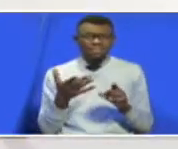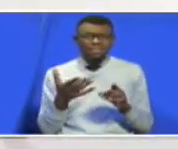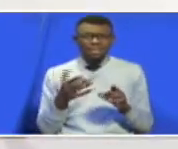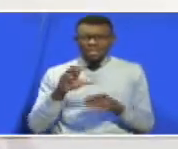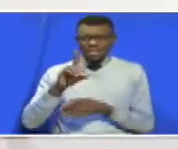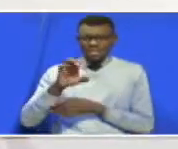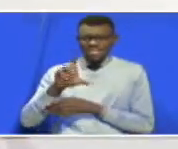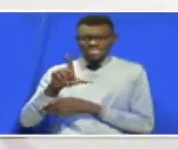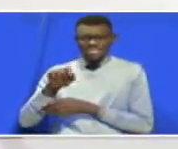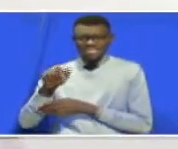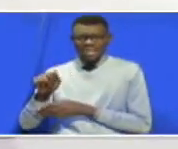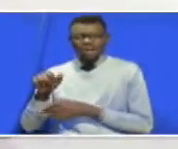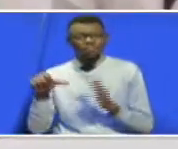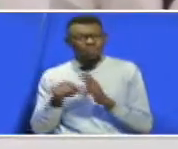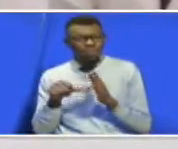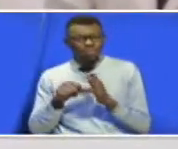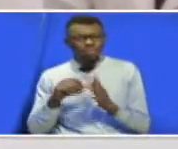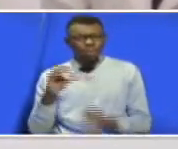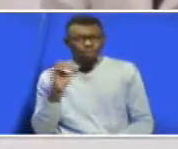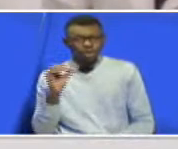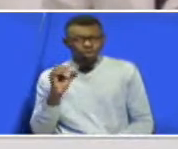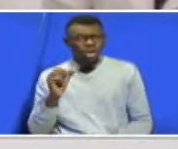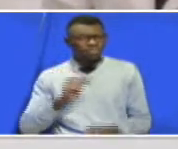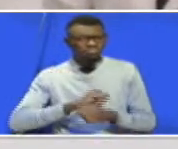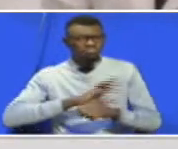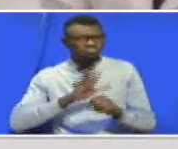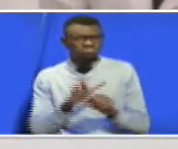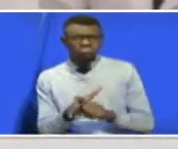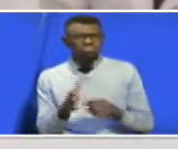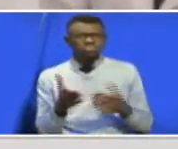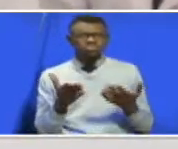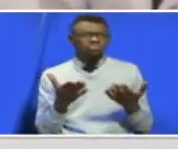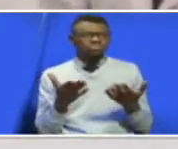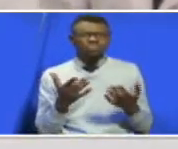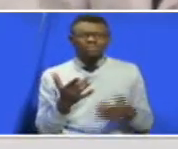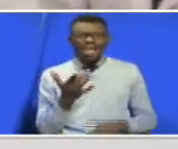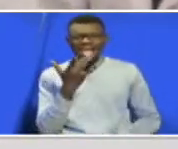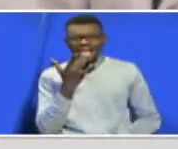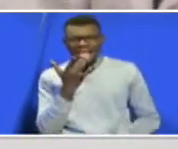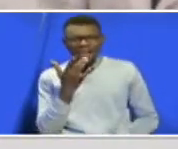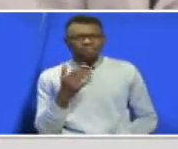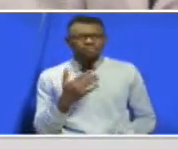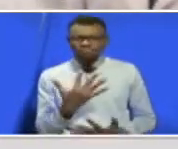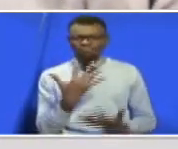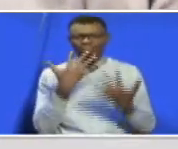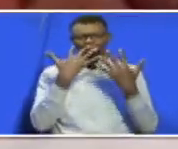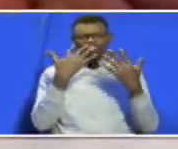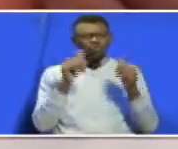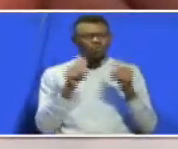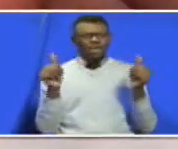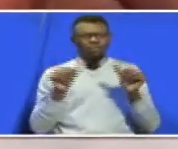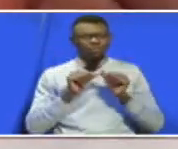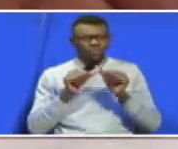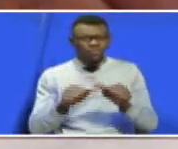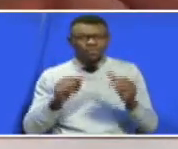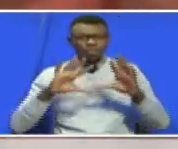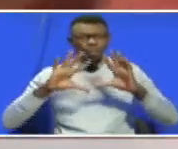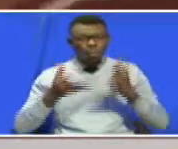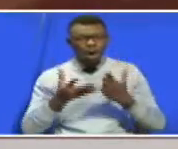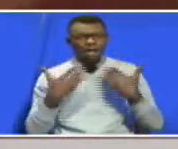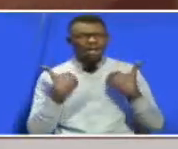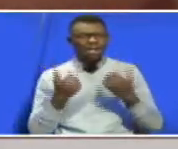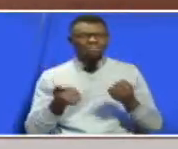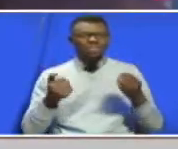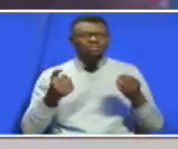Delta, Omicron variant patients have so far not reported a loss of taste nor smell. The World Health Organization has warned